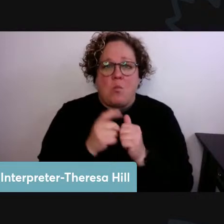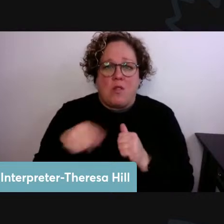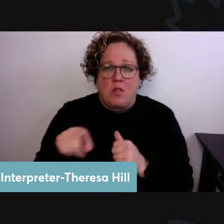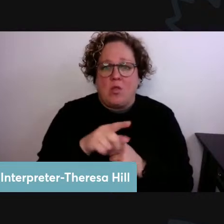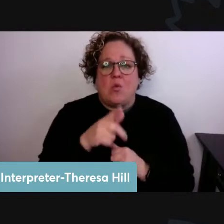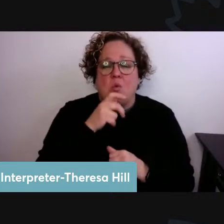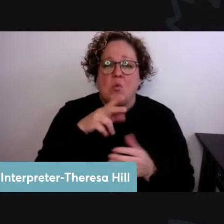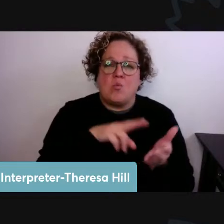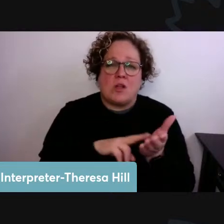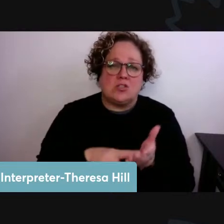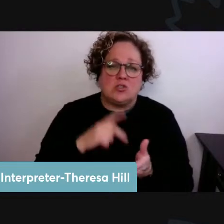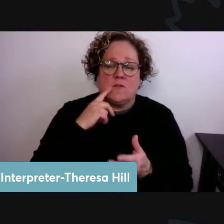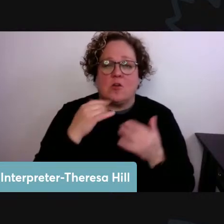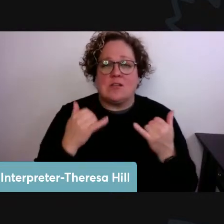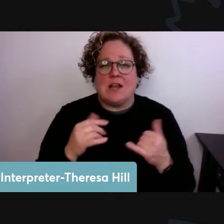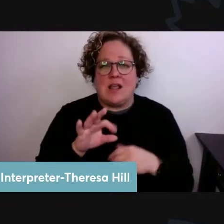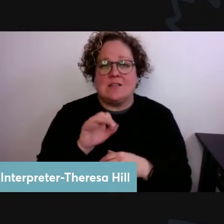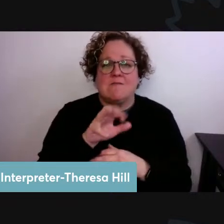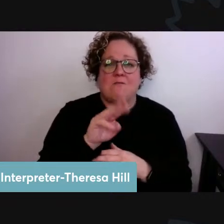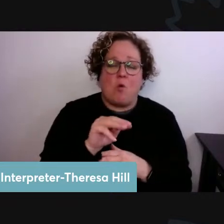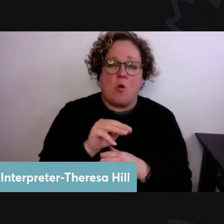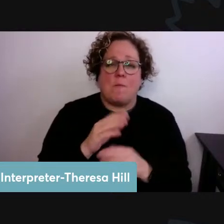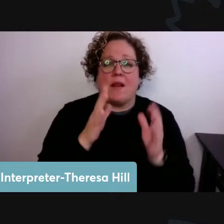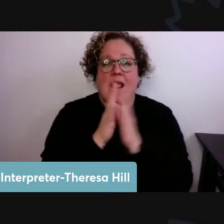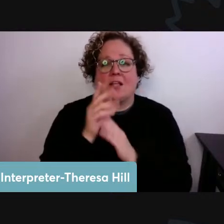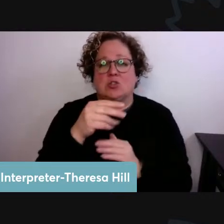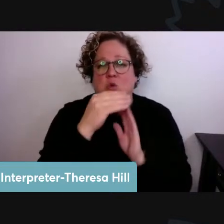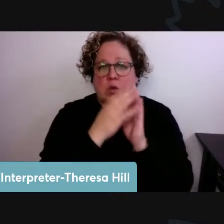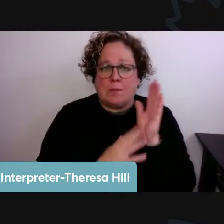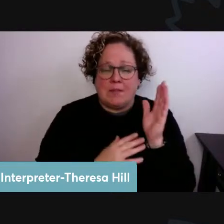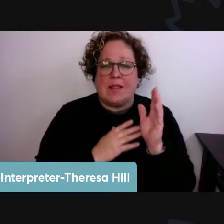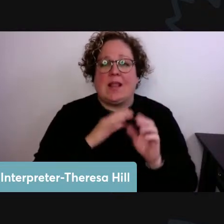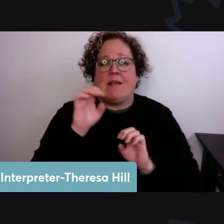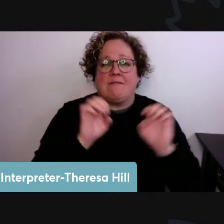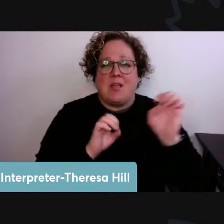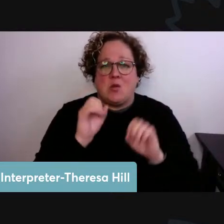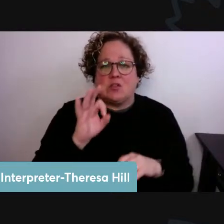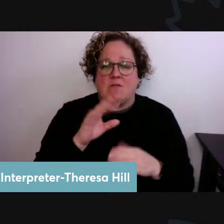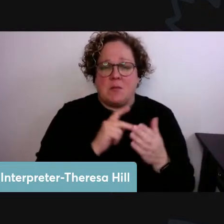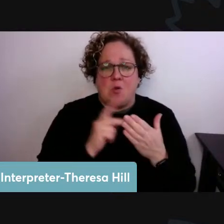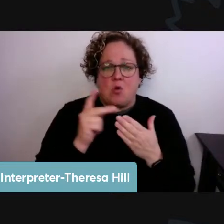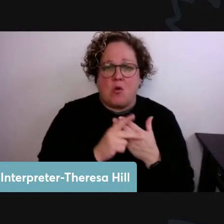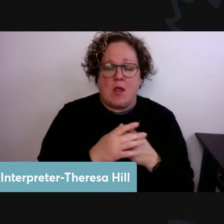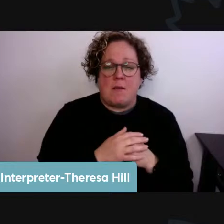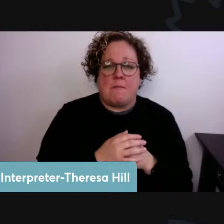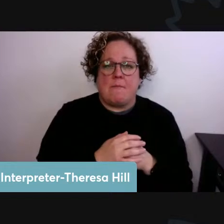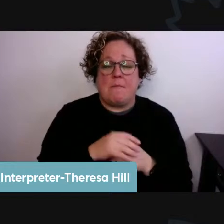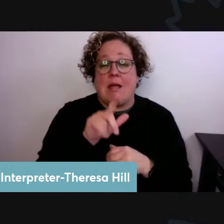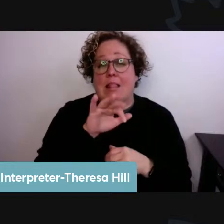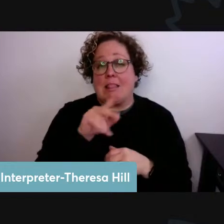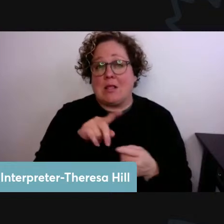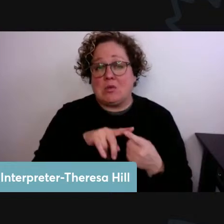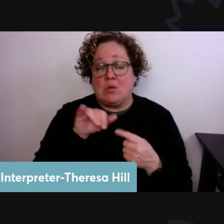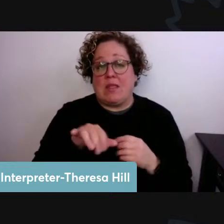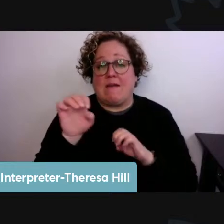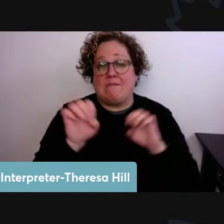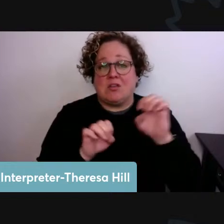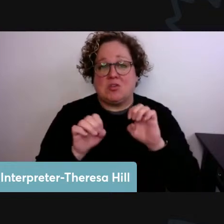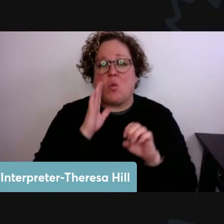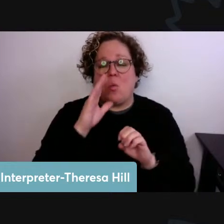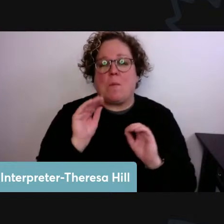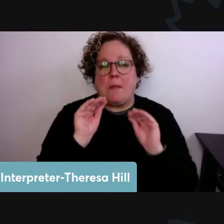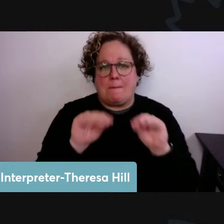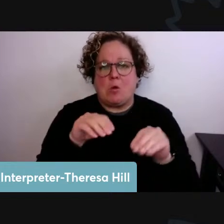today's forum and asking that you complete an evaluation of the program. A link to that evaluation will also be put in the